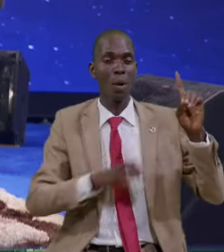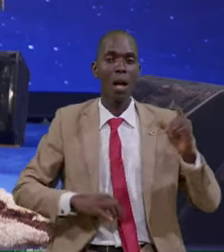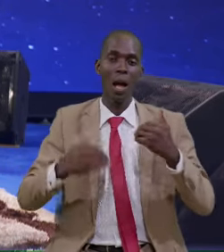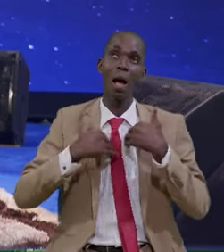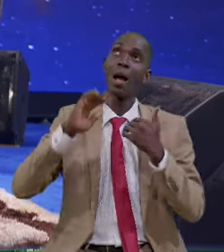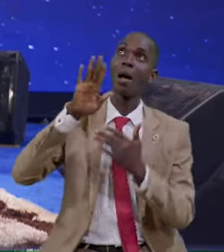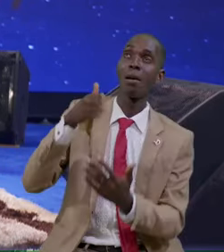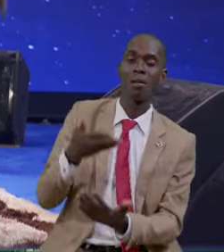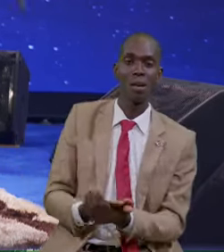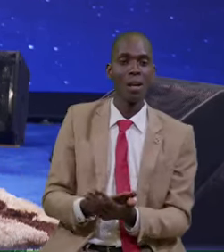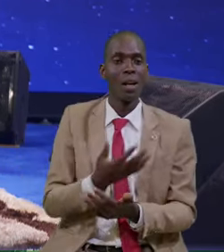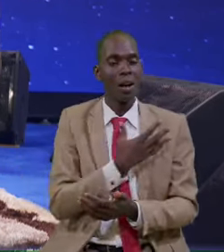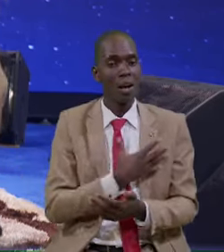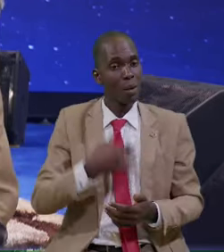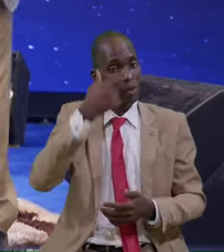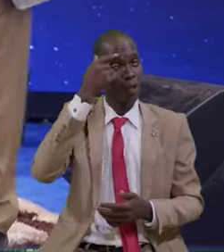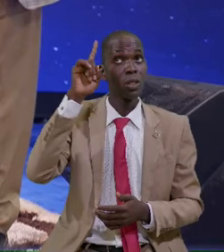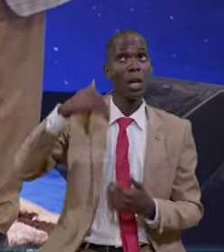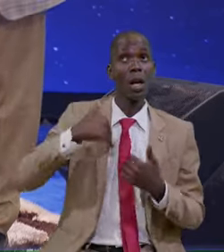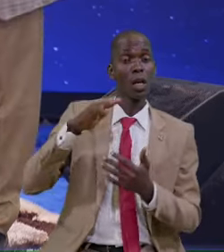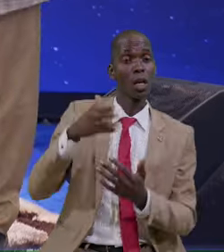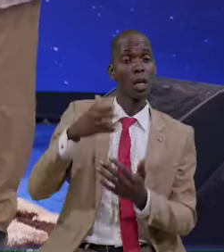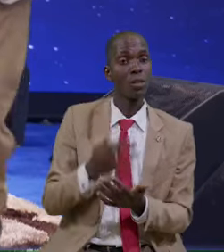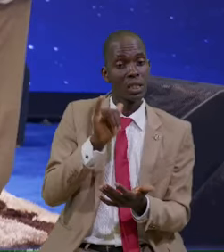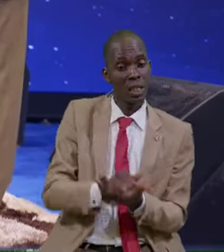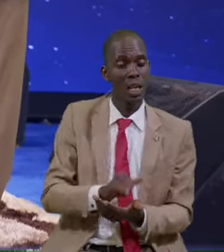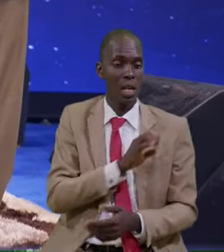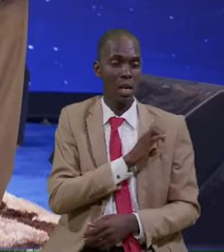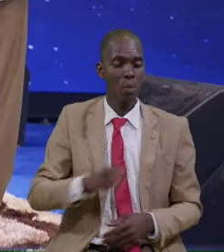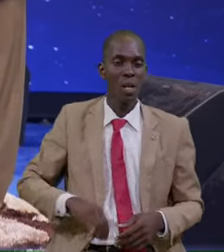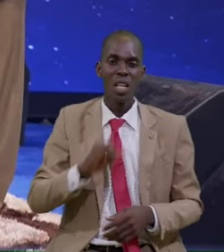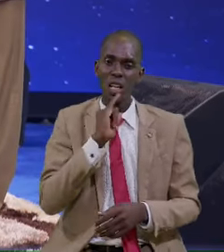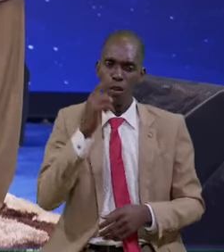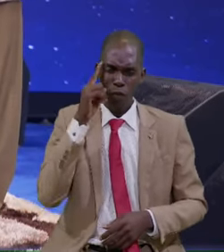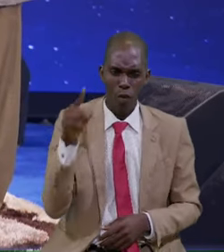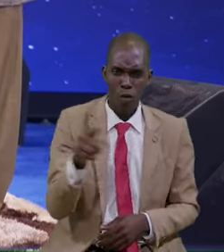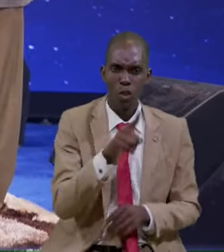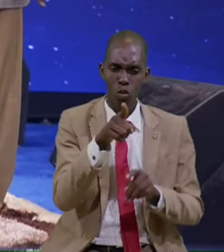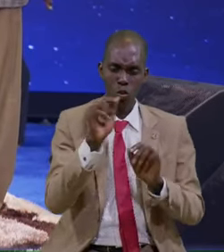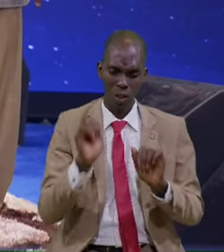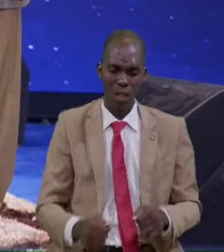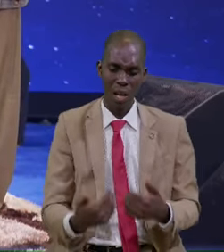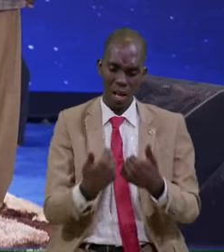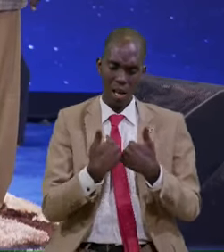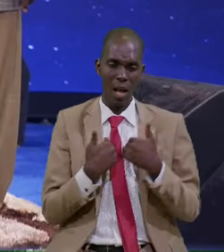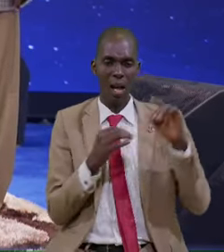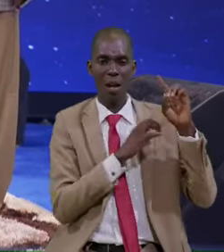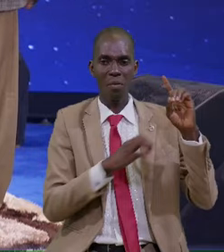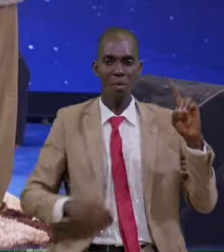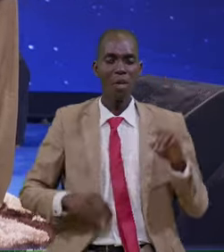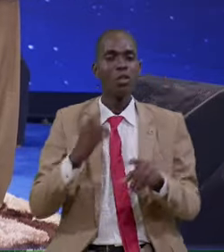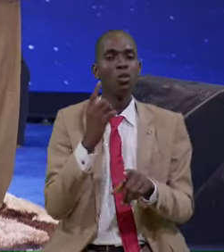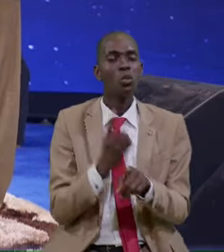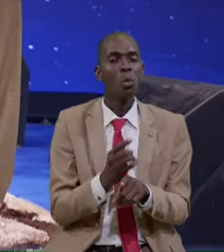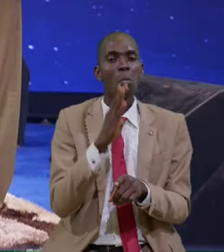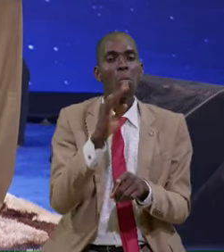And because he has come, that Emmanuel is for you, and you can have him just at the mention of his